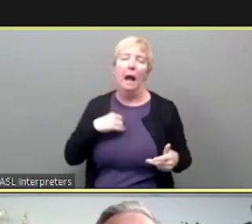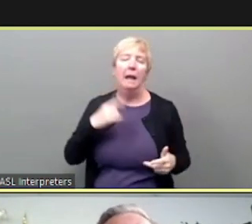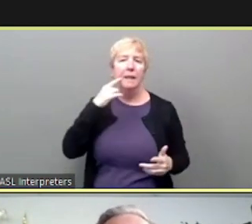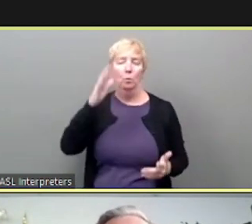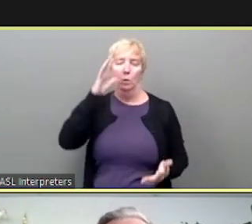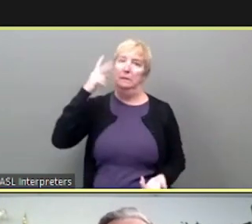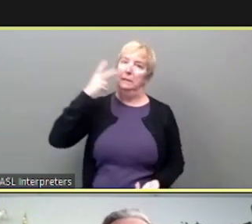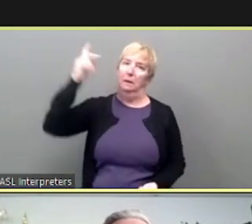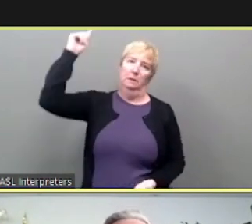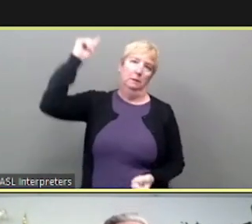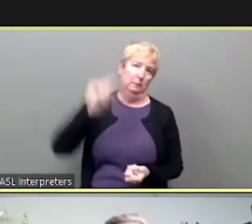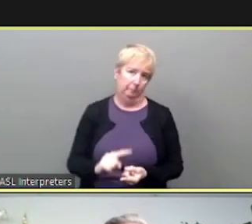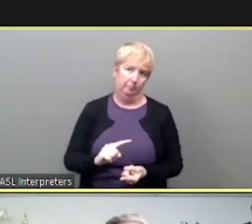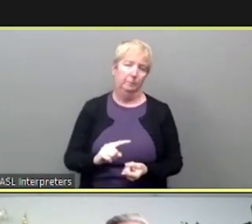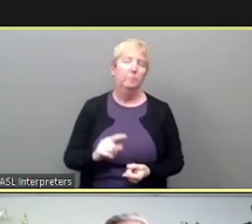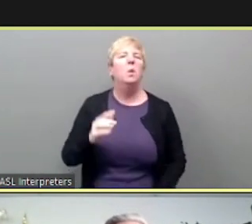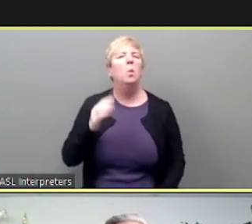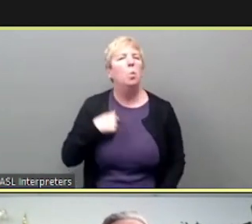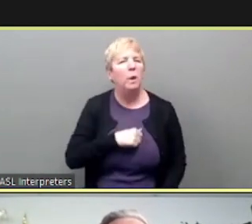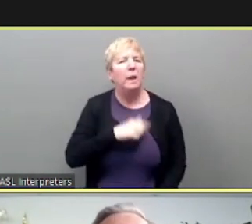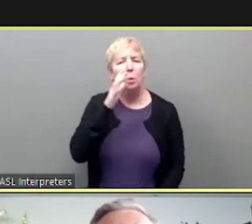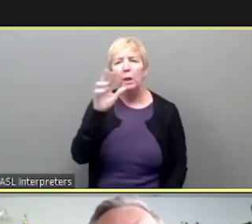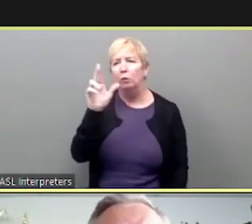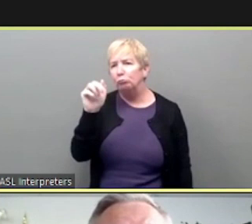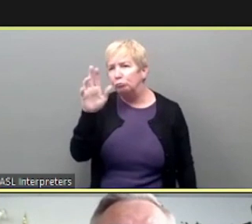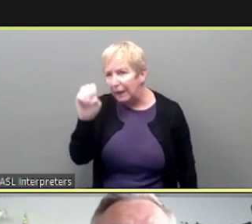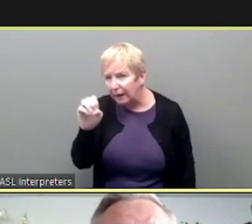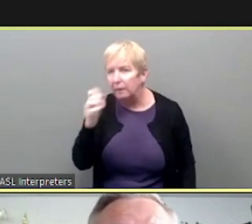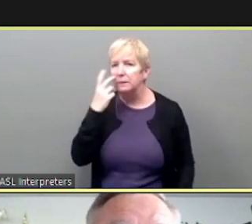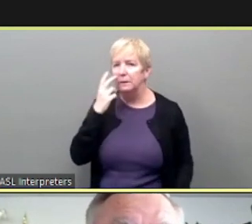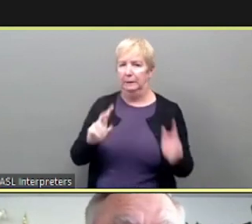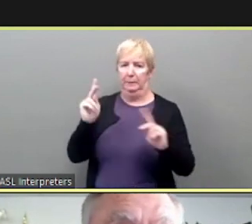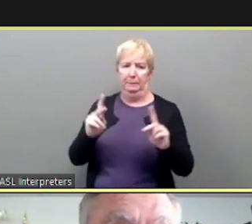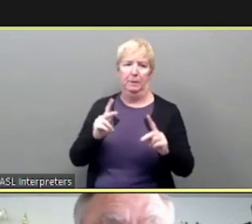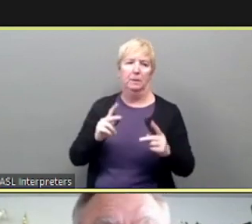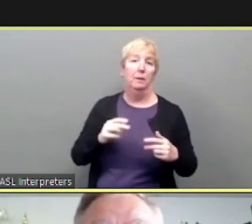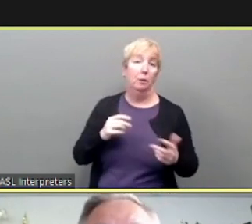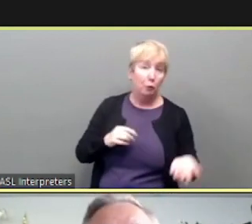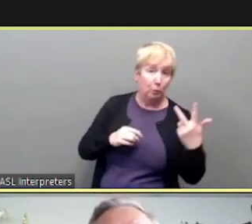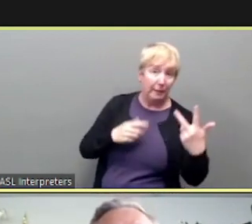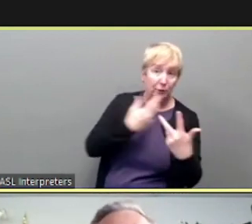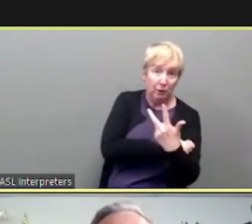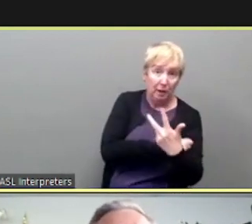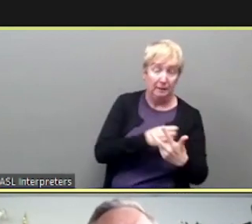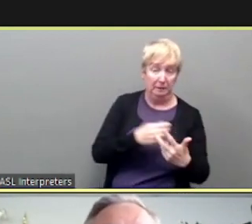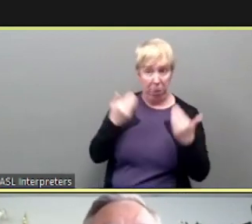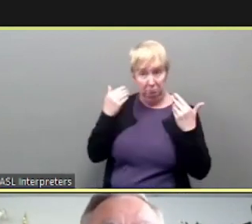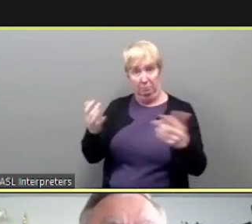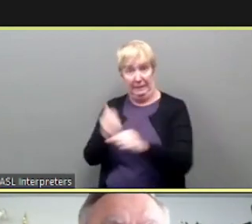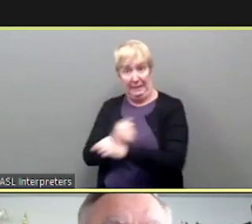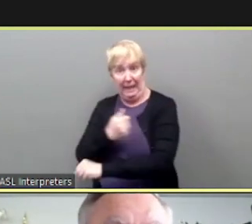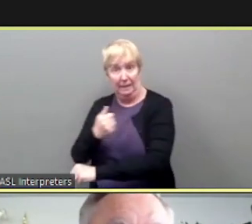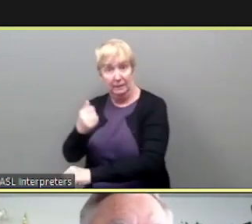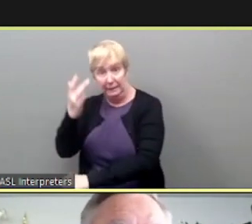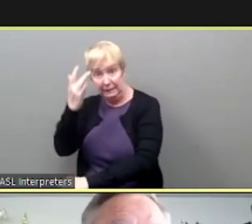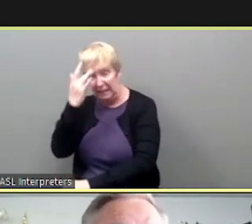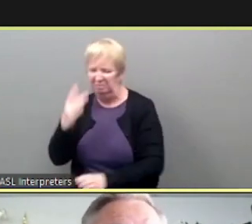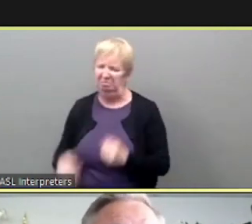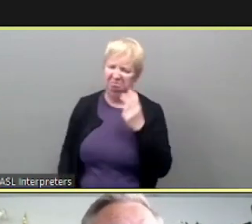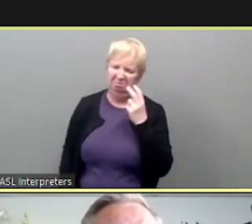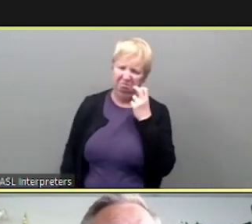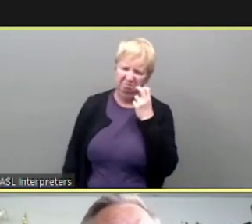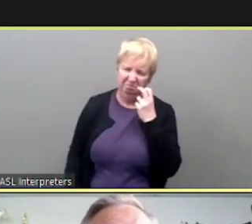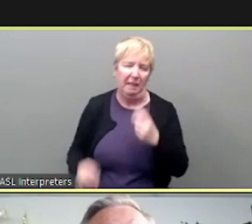with primary series plus a booster getting COVID. I had my booster. Dr. Parahone had